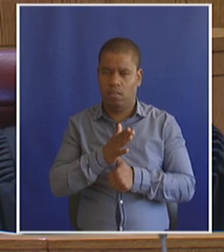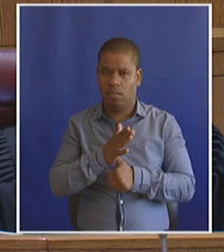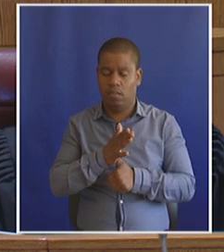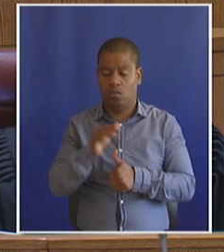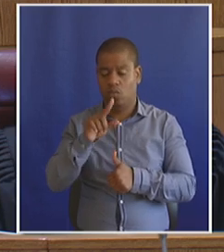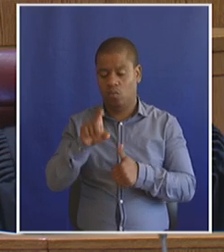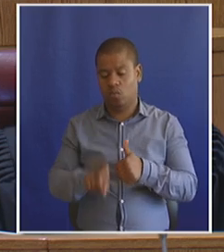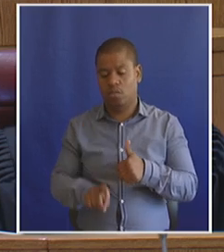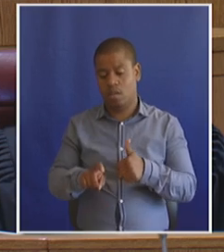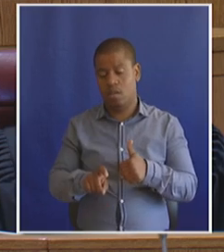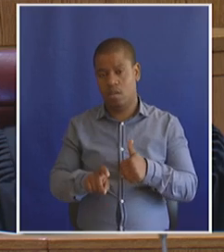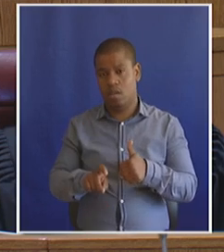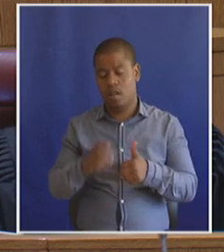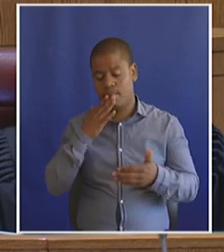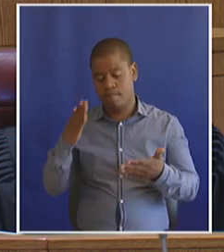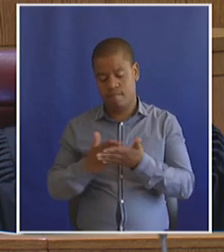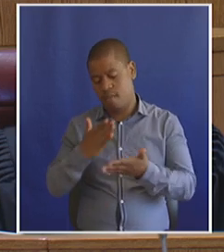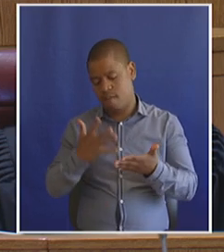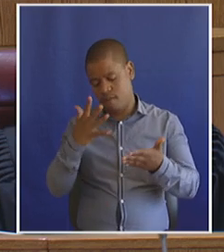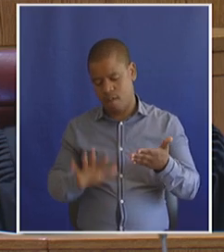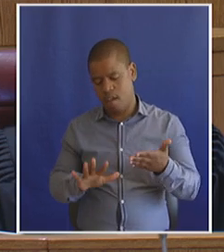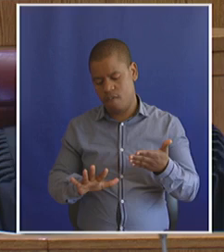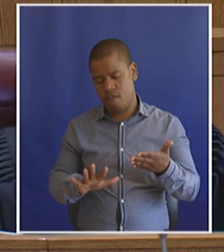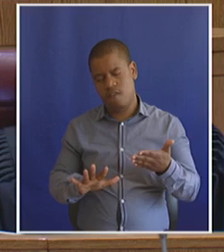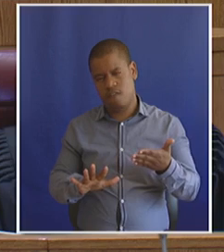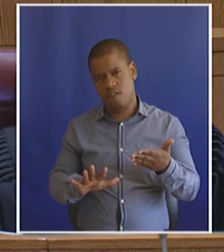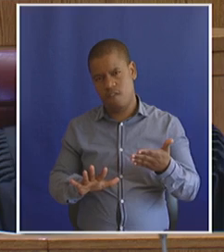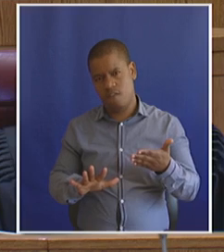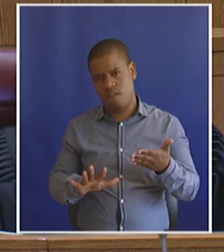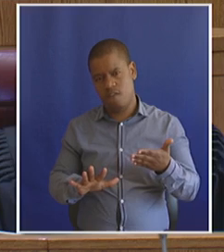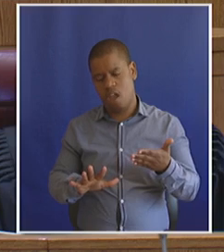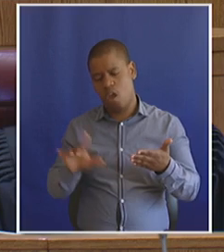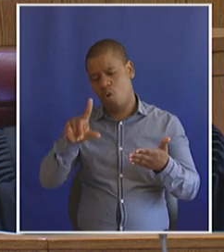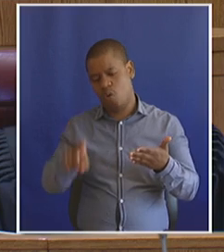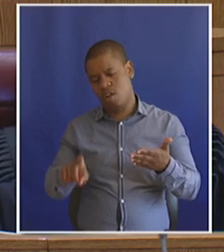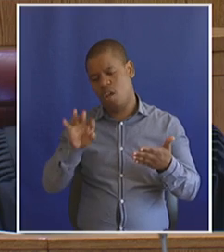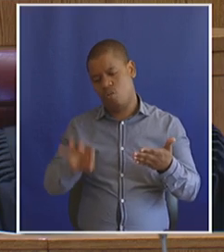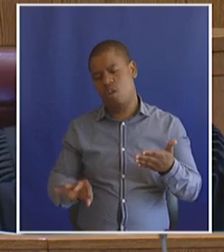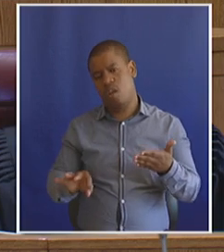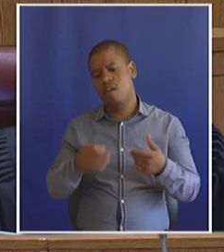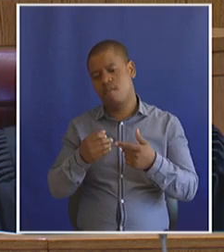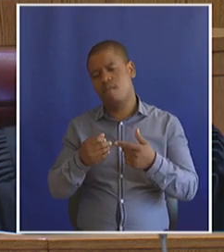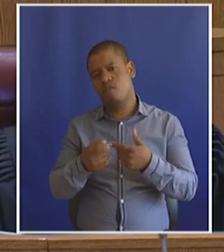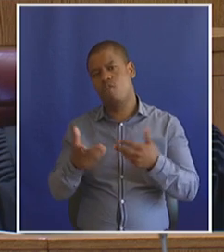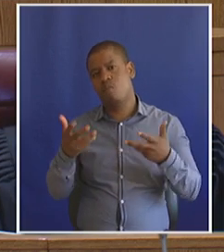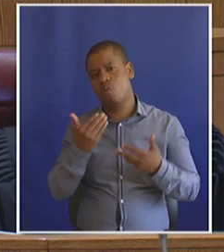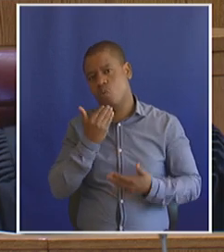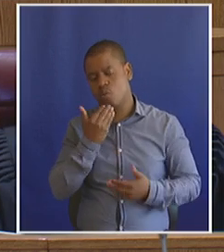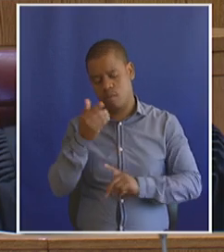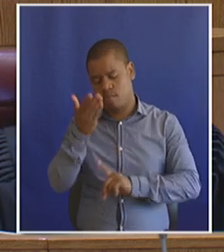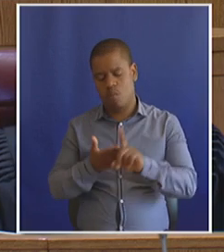questions that are on page 5, starting with question 3. And the question was asked by the Honorable